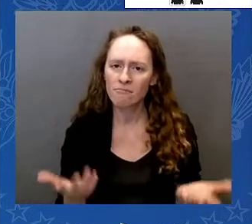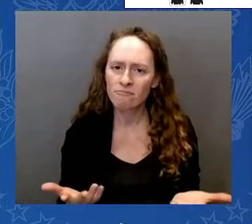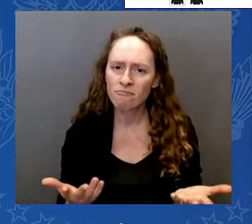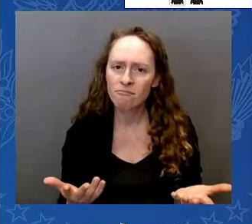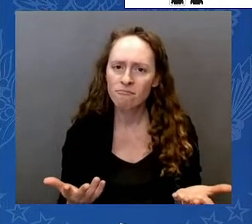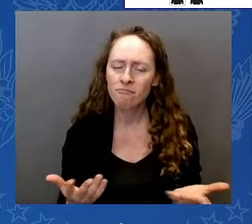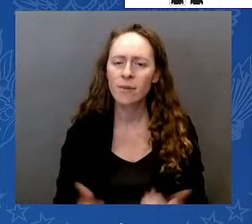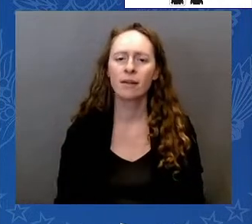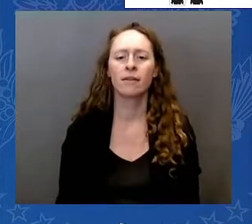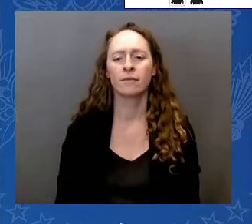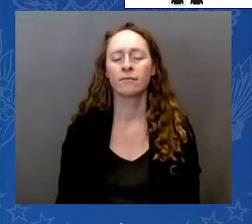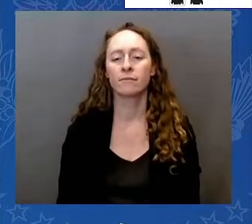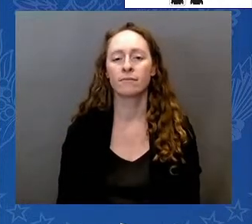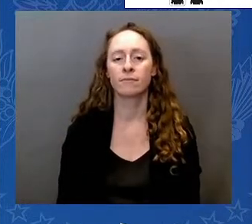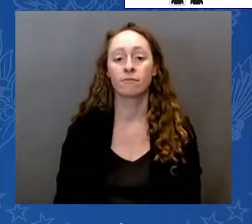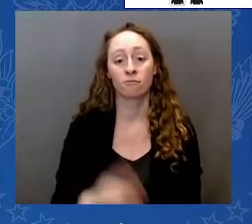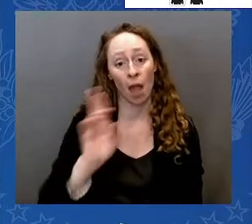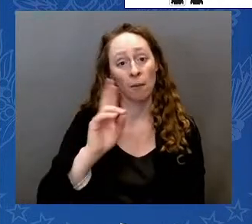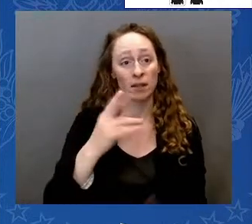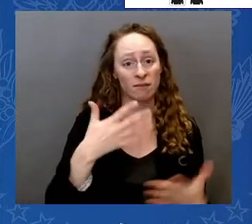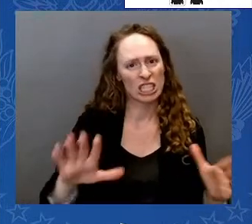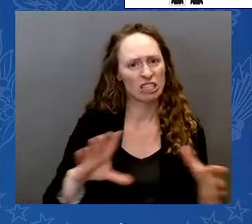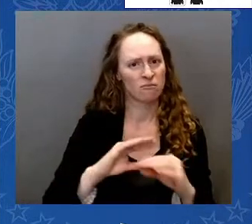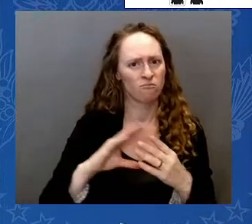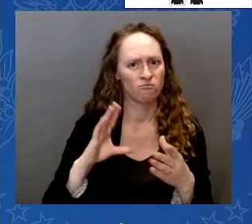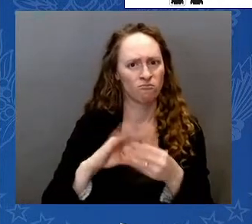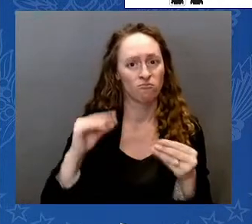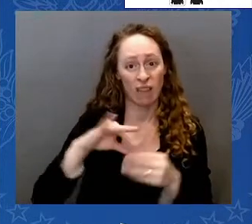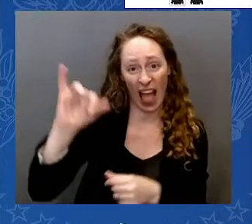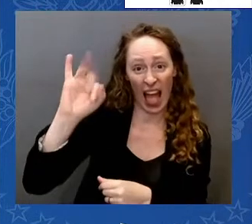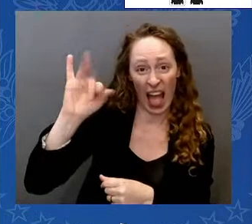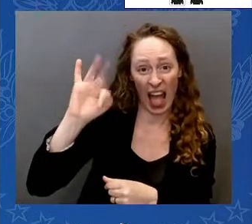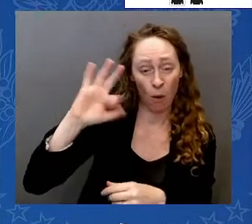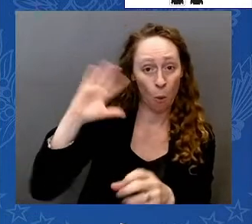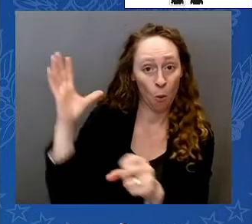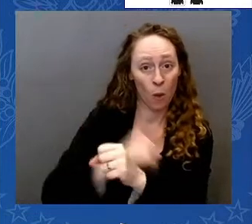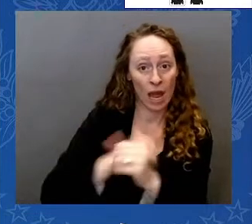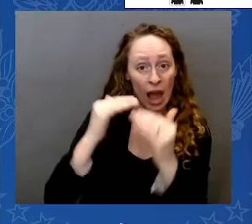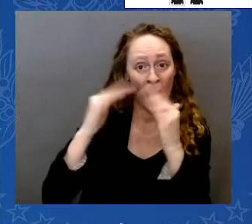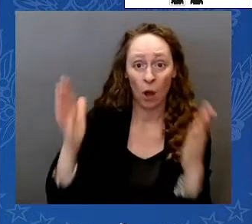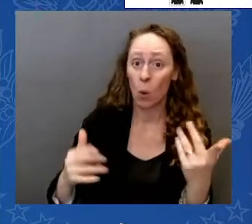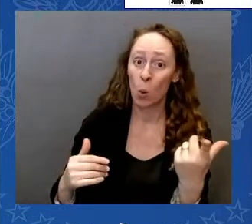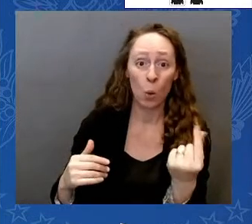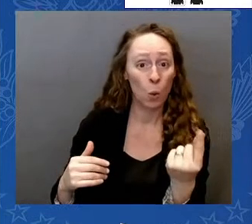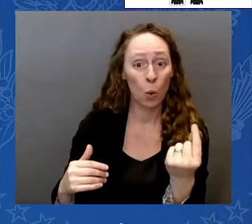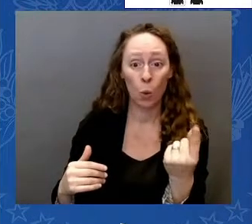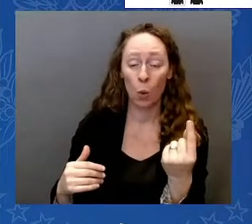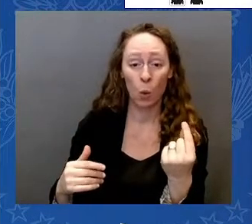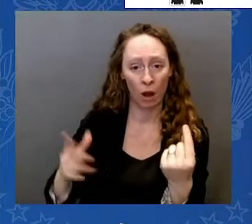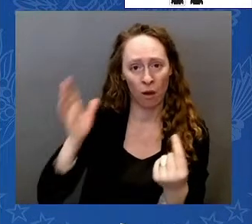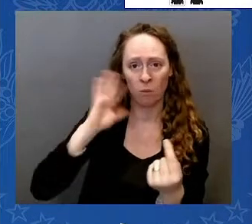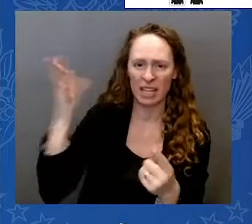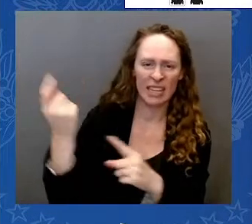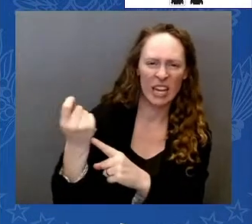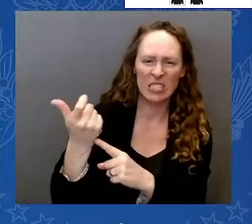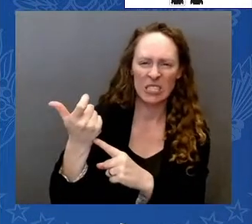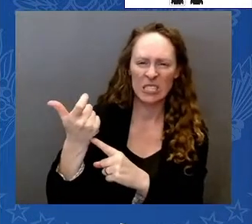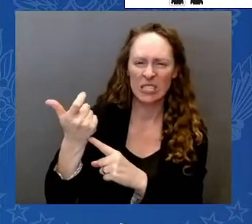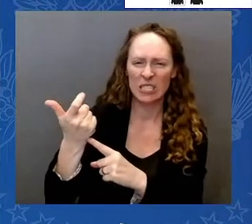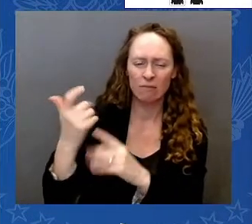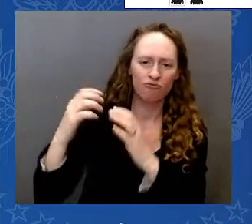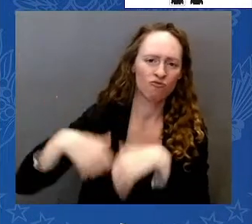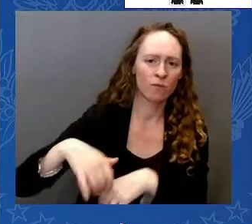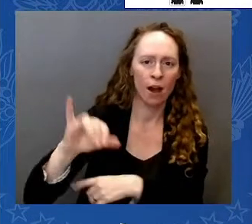to repeal the Inflation Reduction Act if they gain control of the Congress. Let's be crystal clear what that